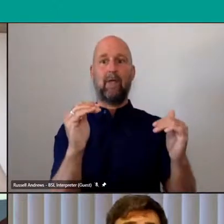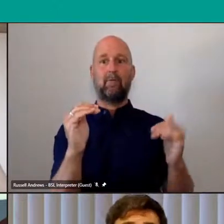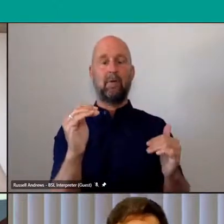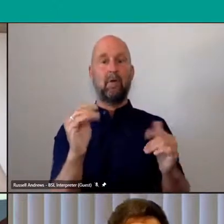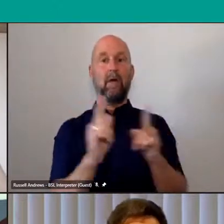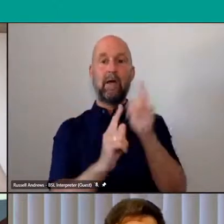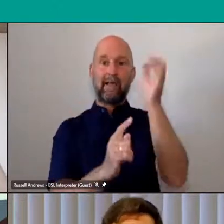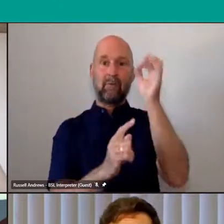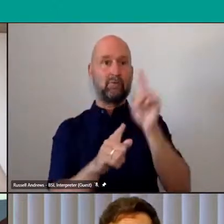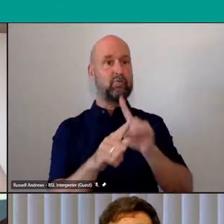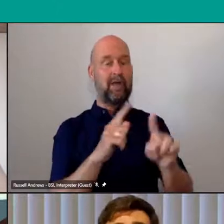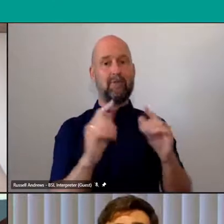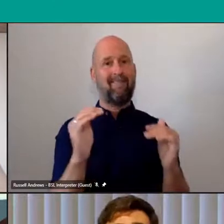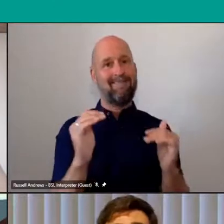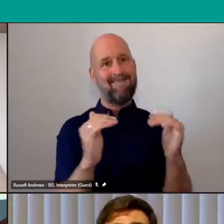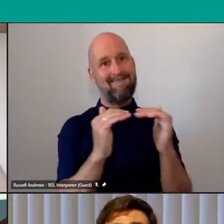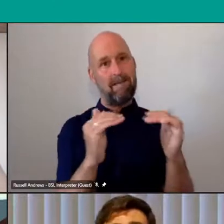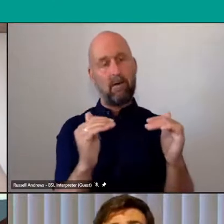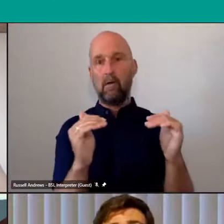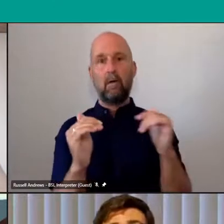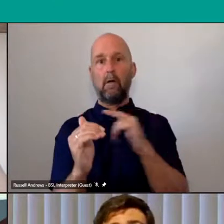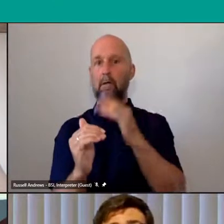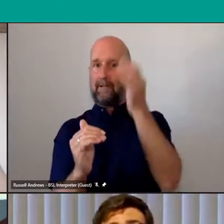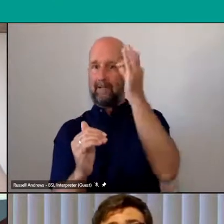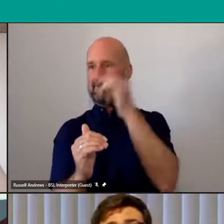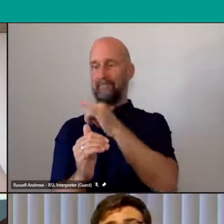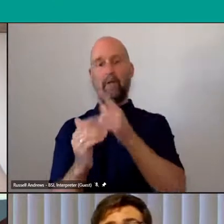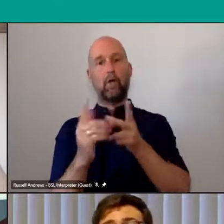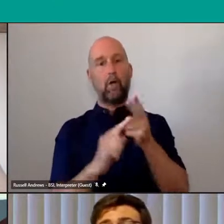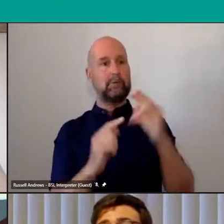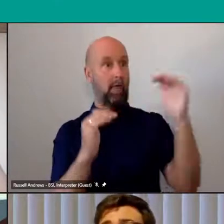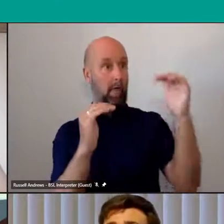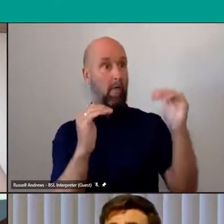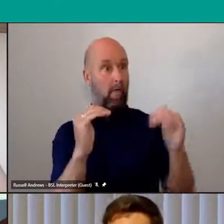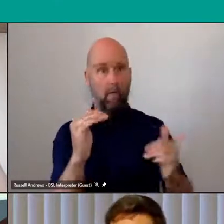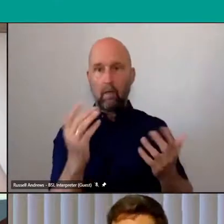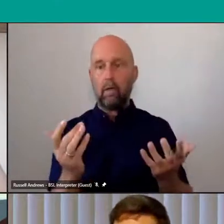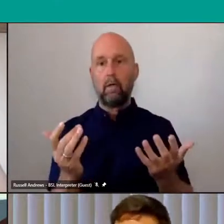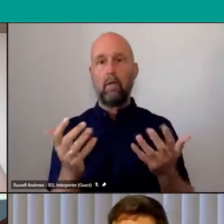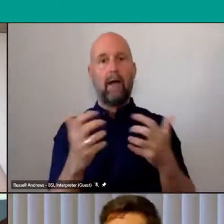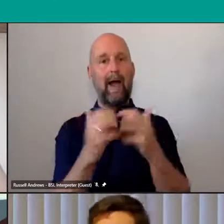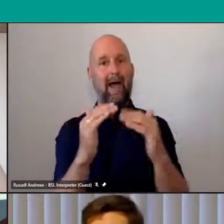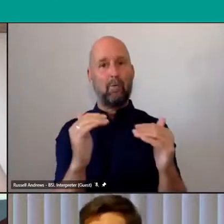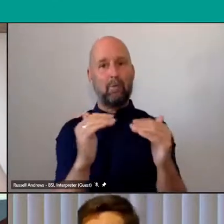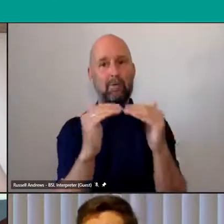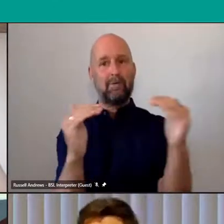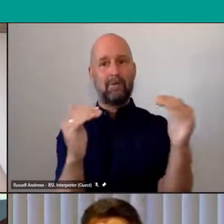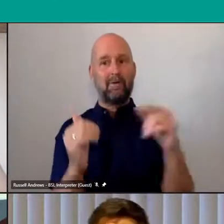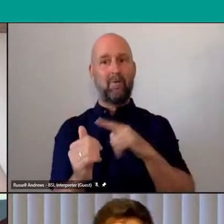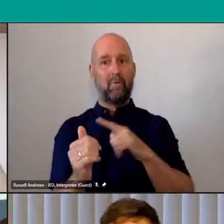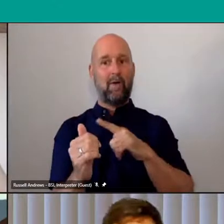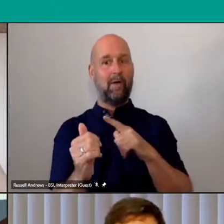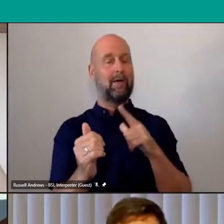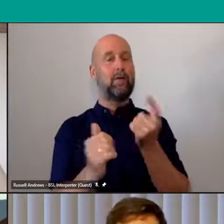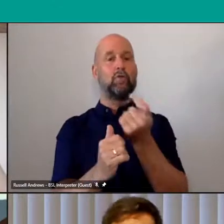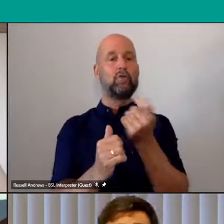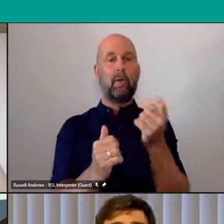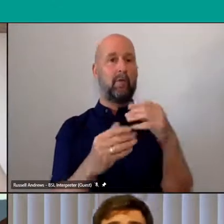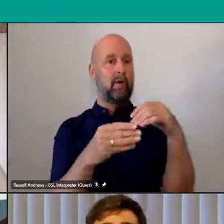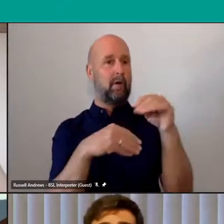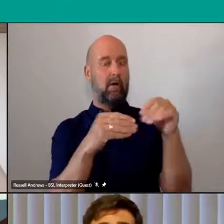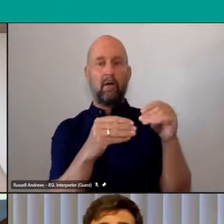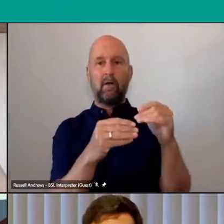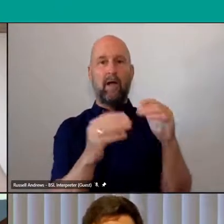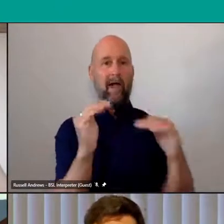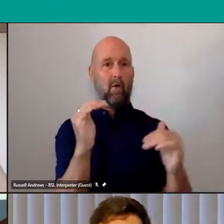of trying to level up their places, aren't they? So how you square sort of throwing out bits and bobs of funding from a levelling